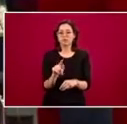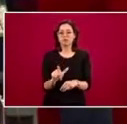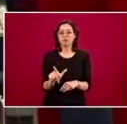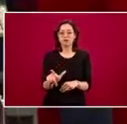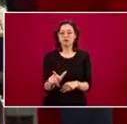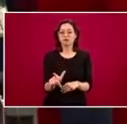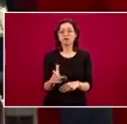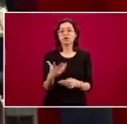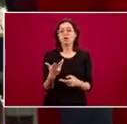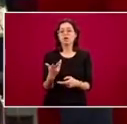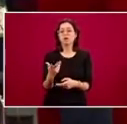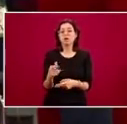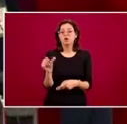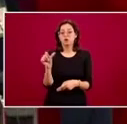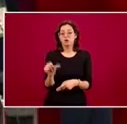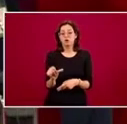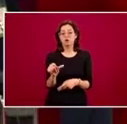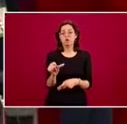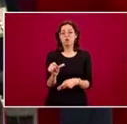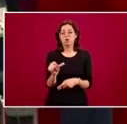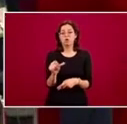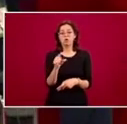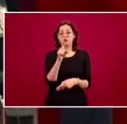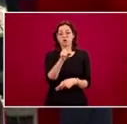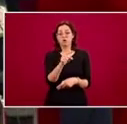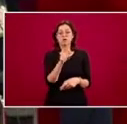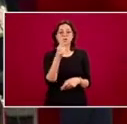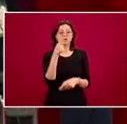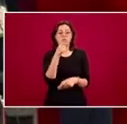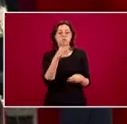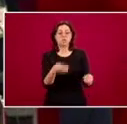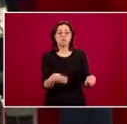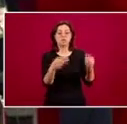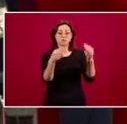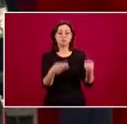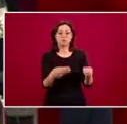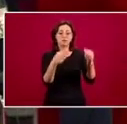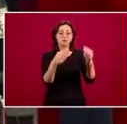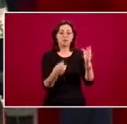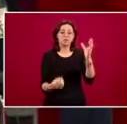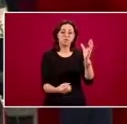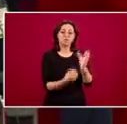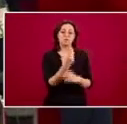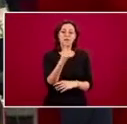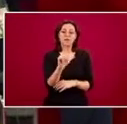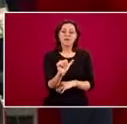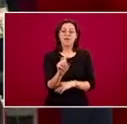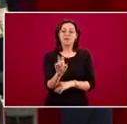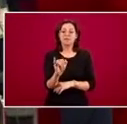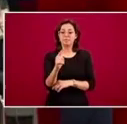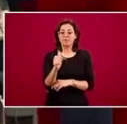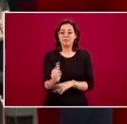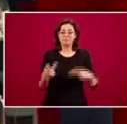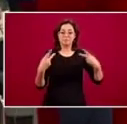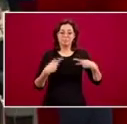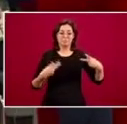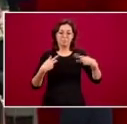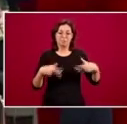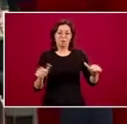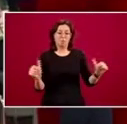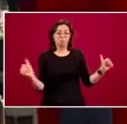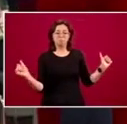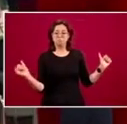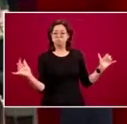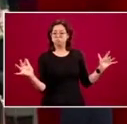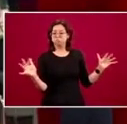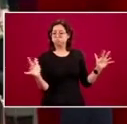these measures. Also, what can we do about the people who are deprived from their liberty? And